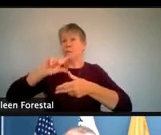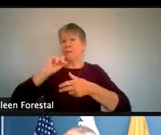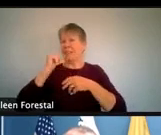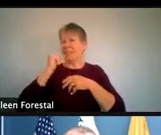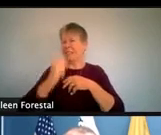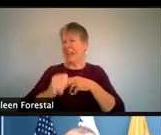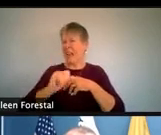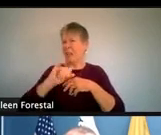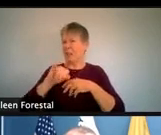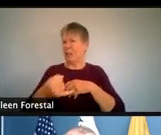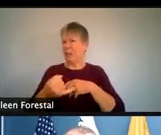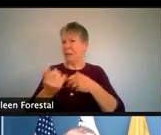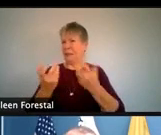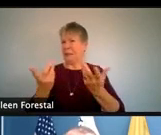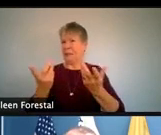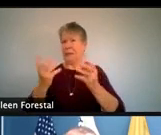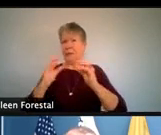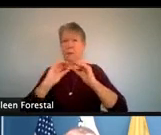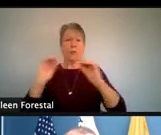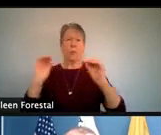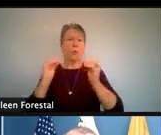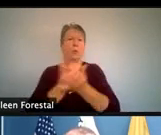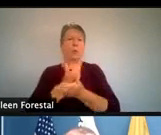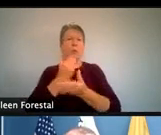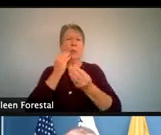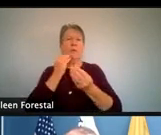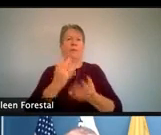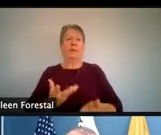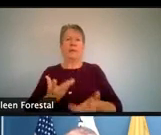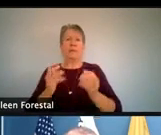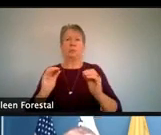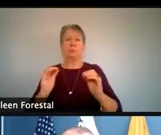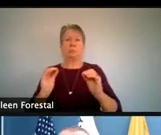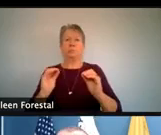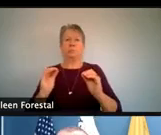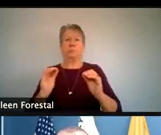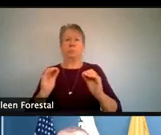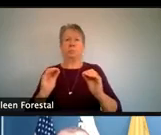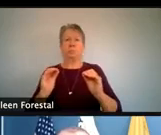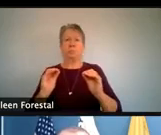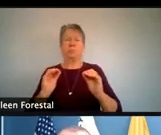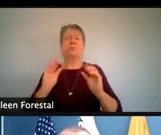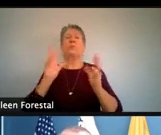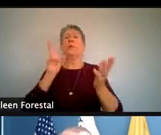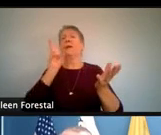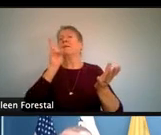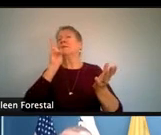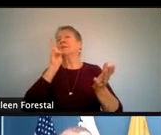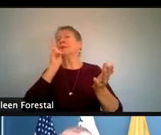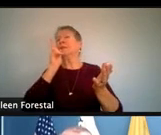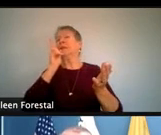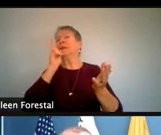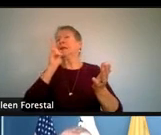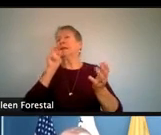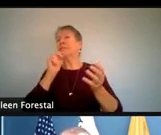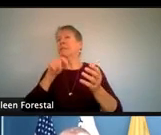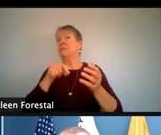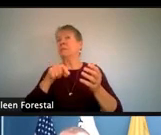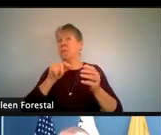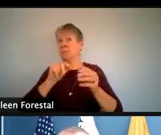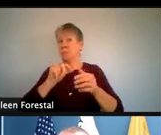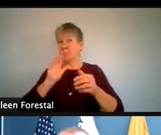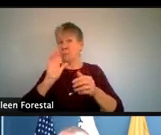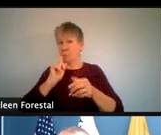on that? Yeah, we'll check on that and circle back. If Shlomo, if we find out we're wrong about that, we'll come back to you.